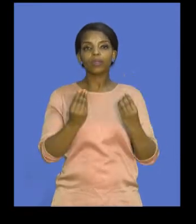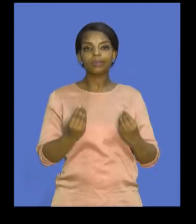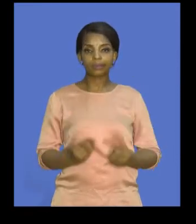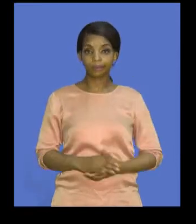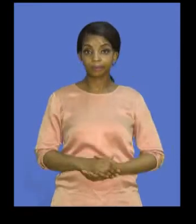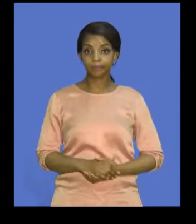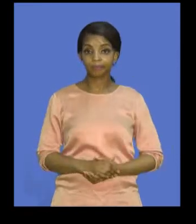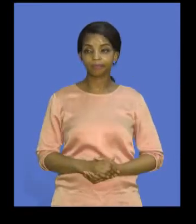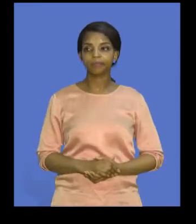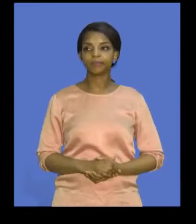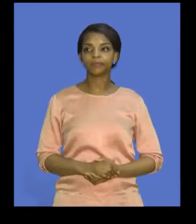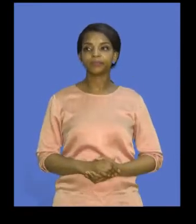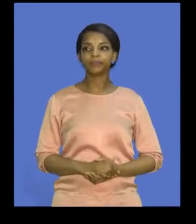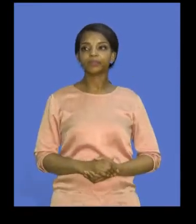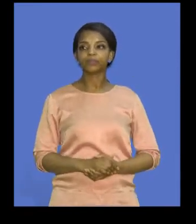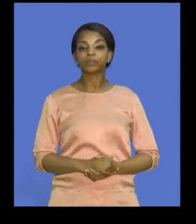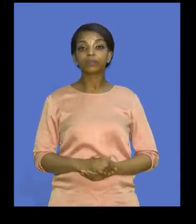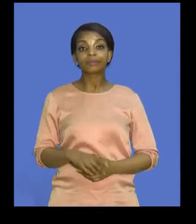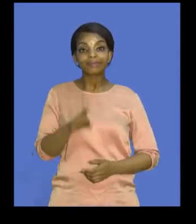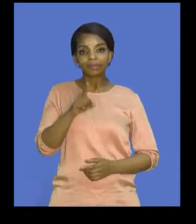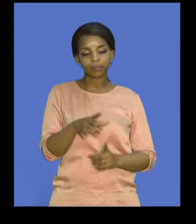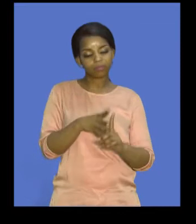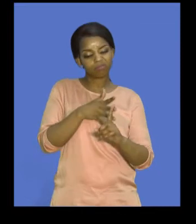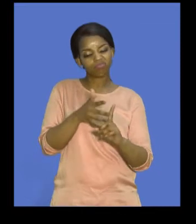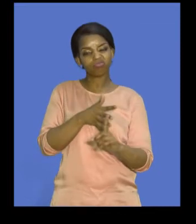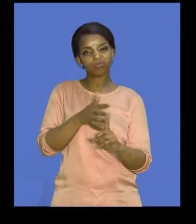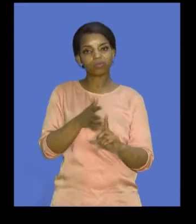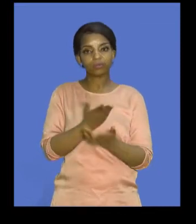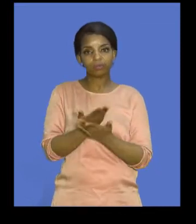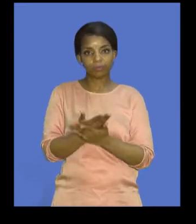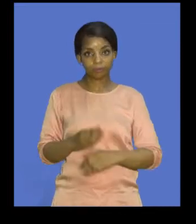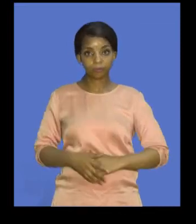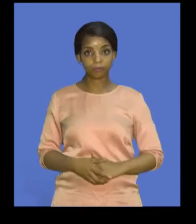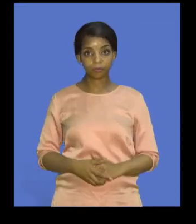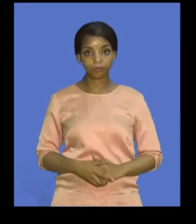that is manipulated, okay? So what do we mean when we